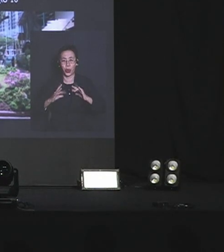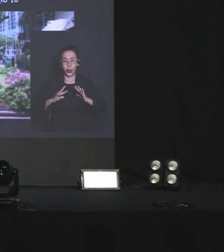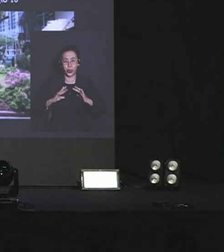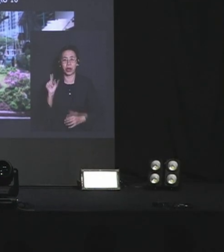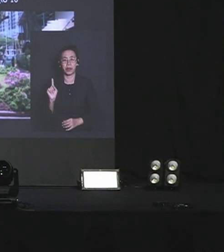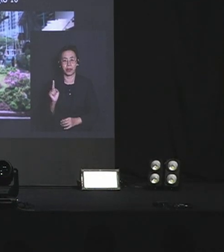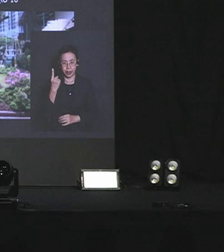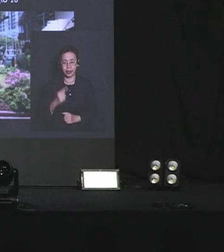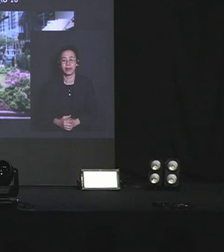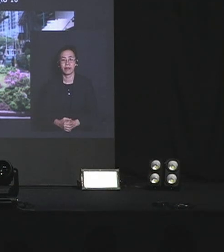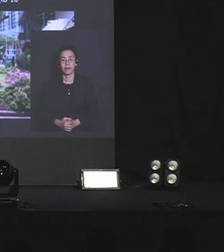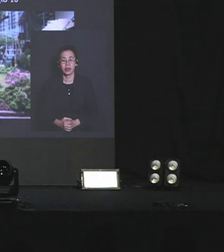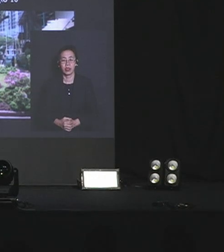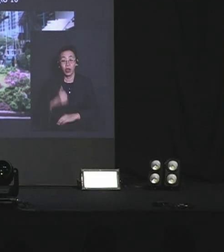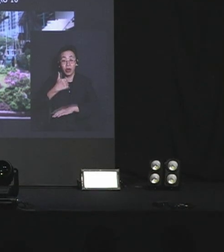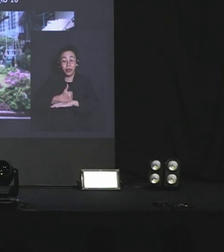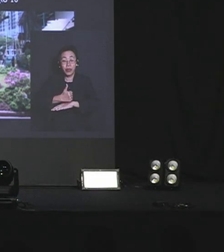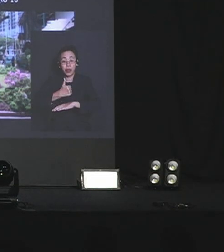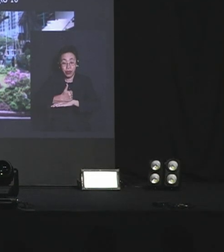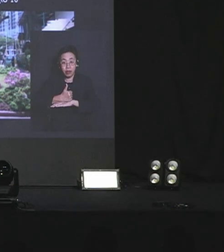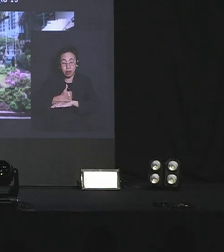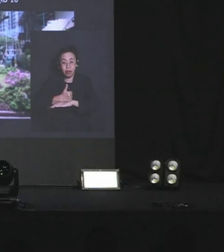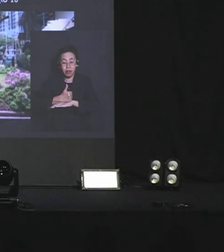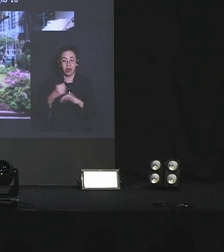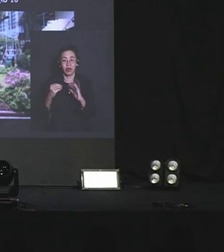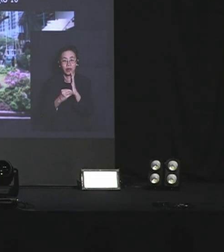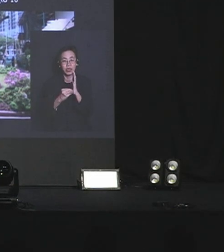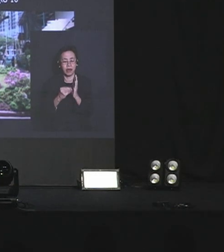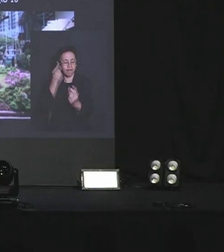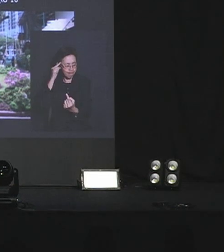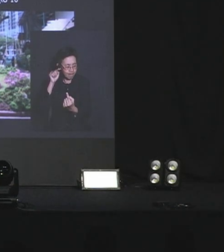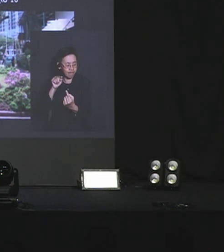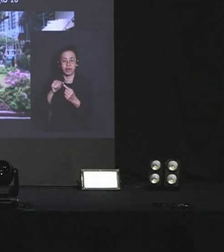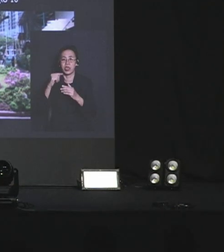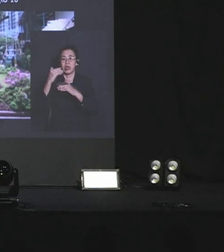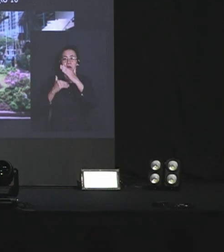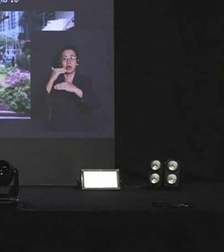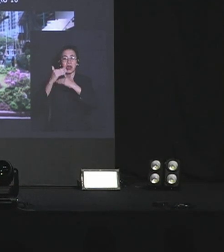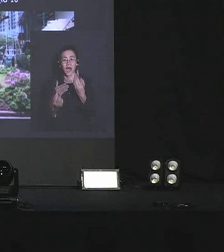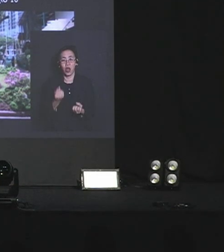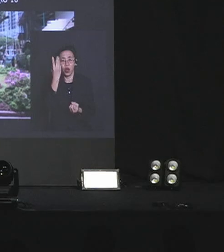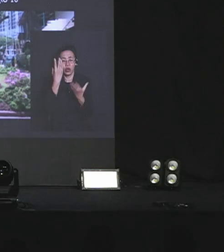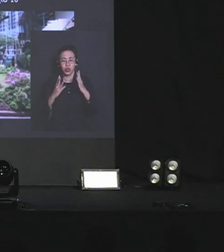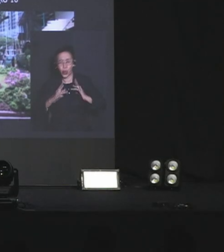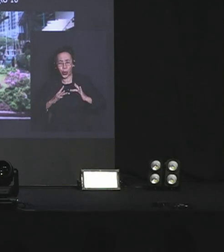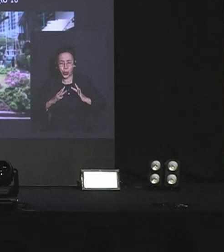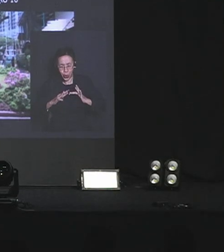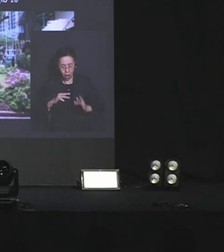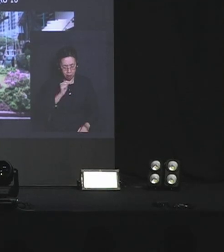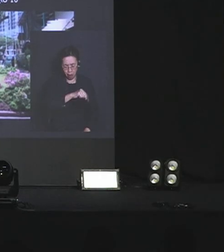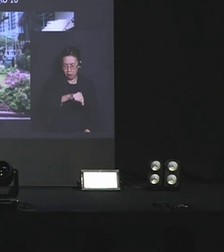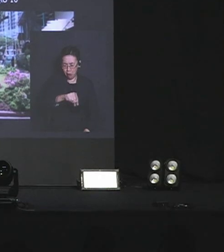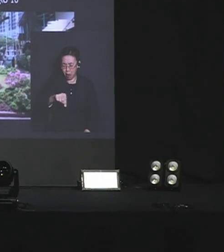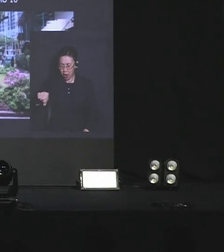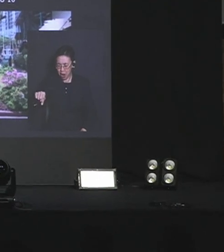have a target for 500 park across Bangkok. It's very challenging. Right